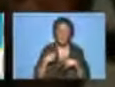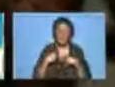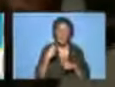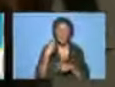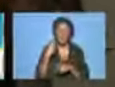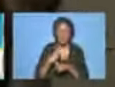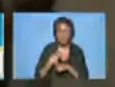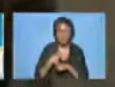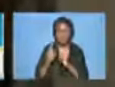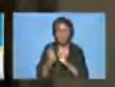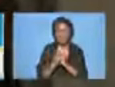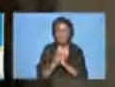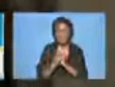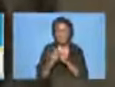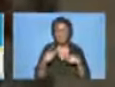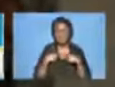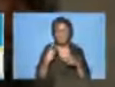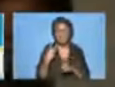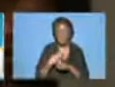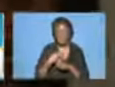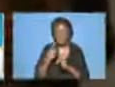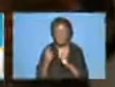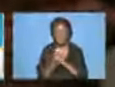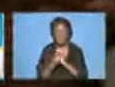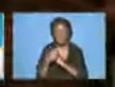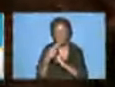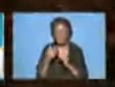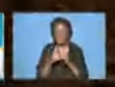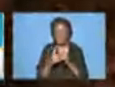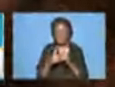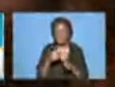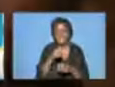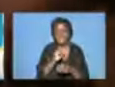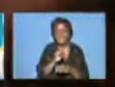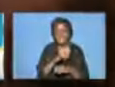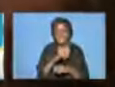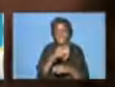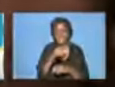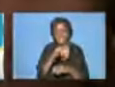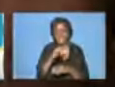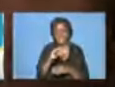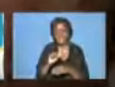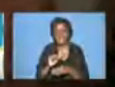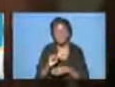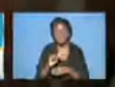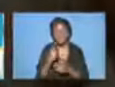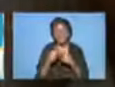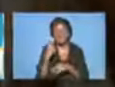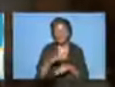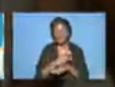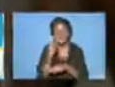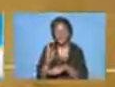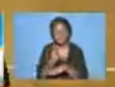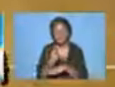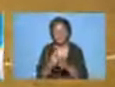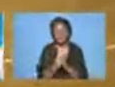up on Wednesday. We need all the prayers, and we need to get that one. But just keep building each and every day, practicing more, and looking forward for the game